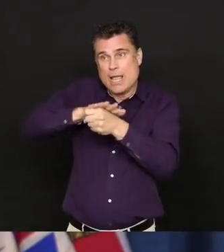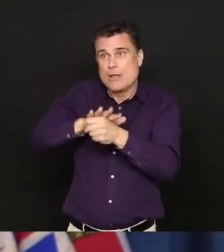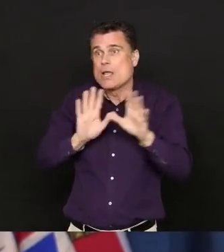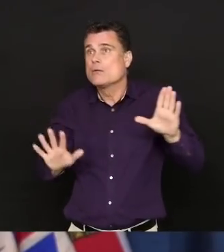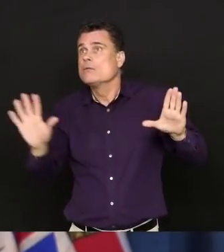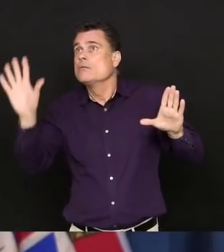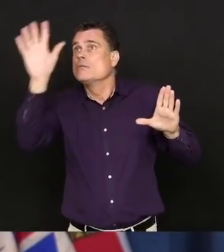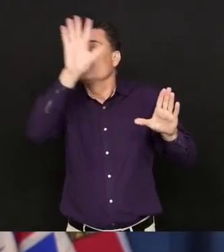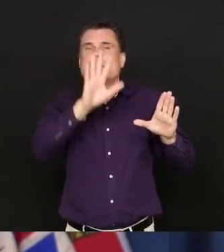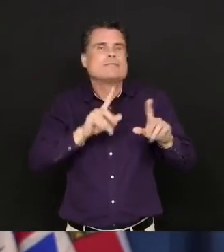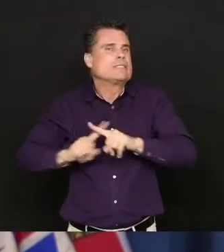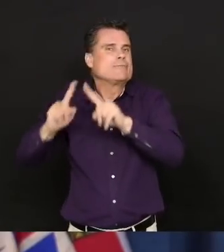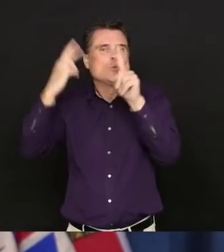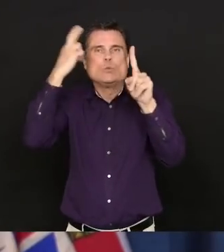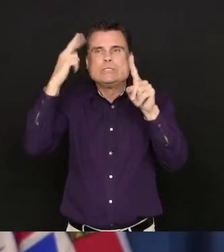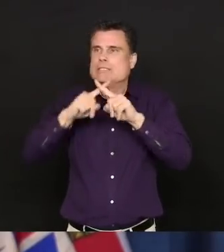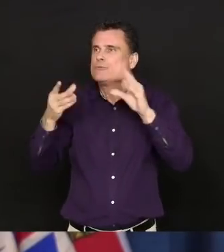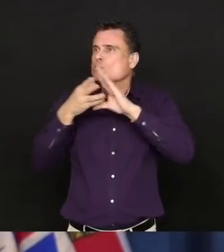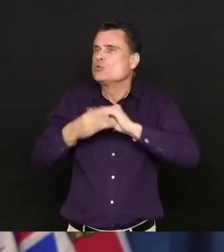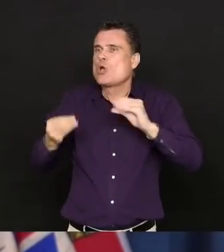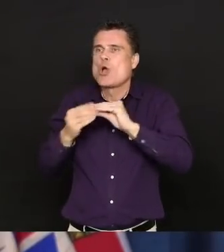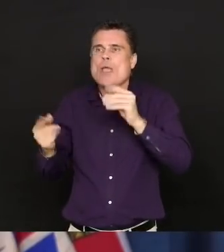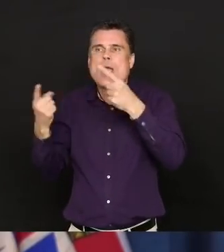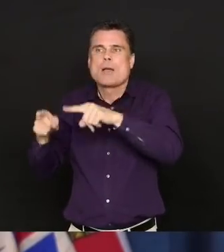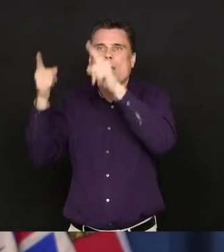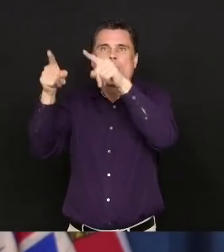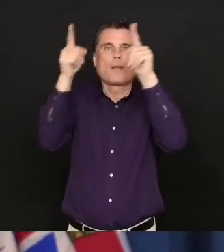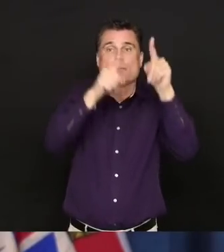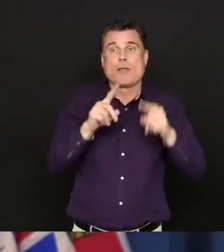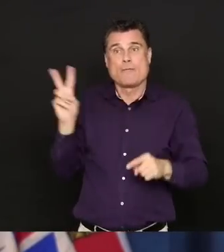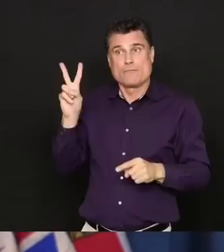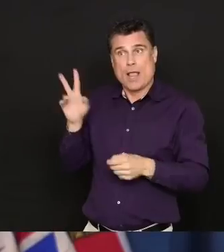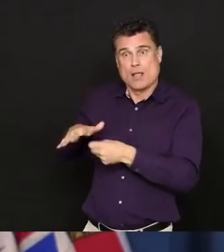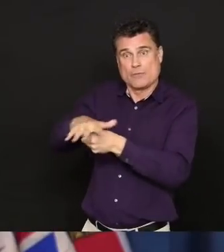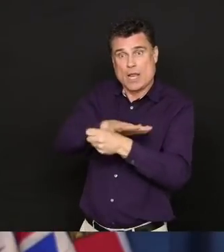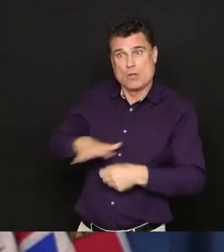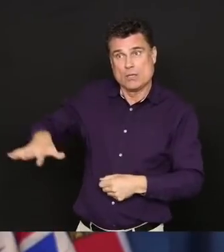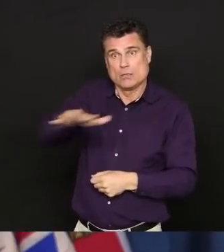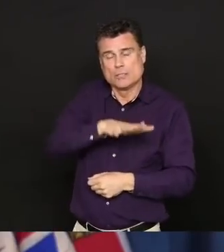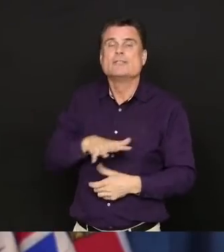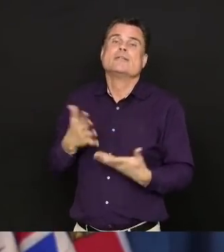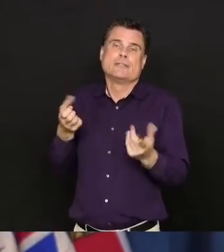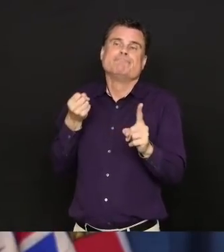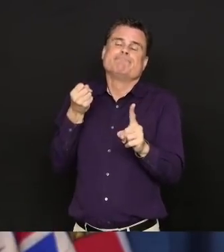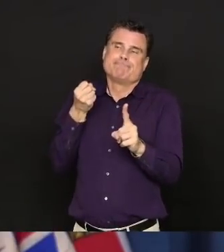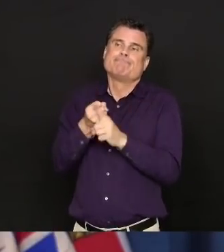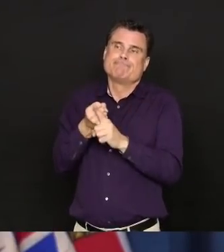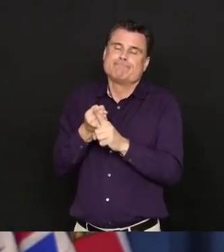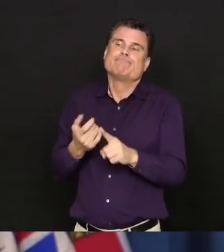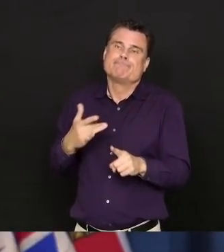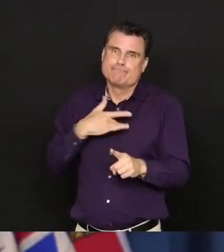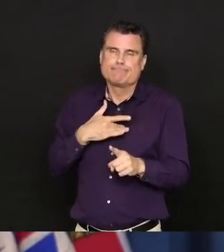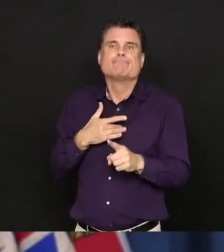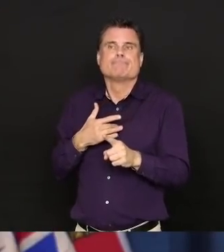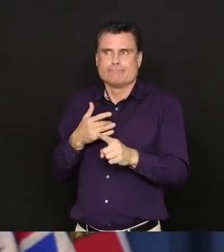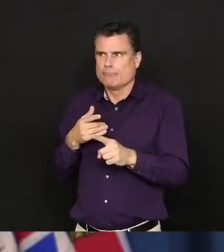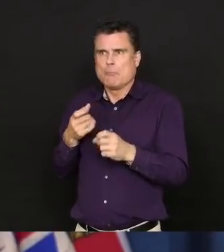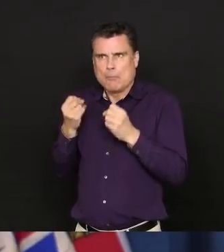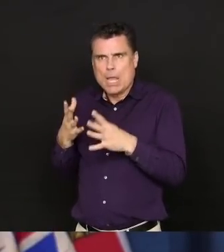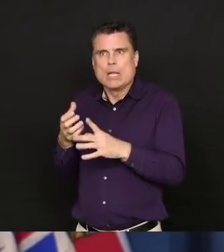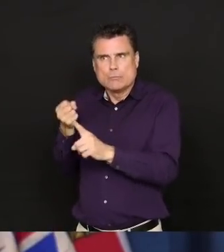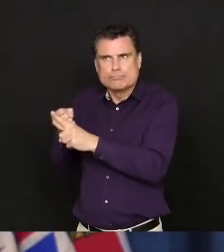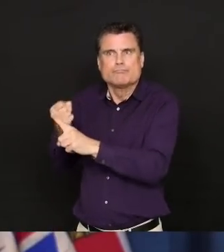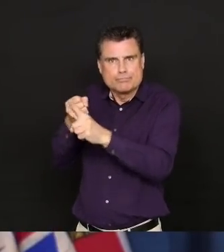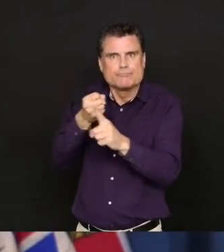unfortunately, this virus getting into long-term care homes, and particularly, too, that it got into very early before it